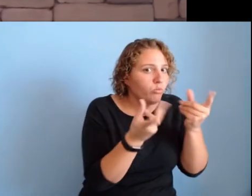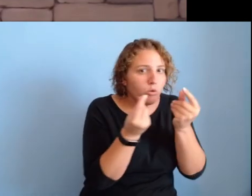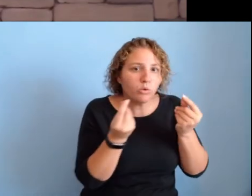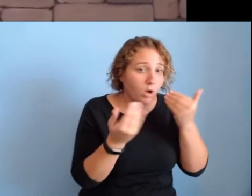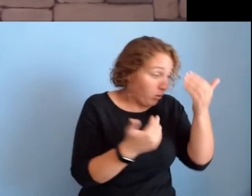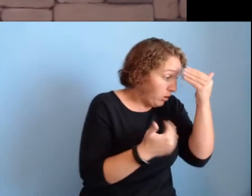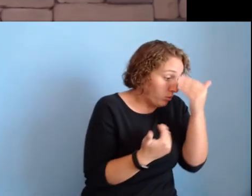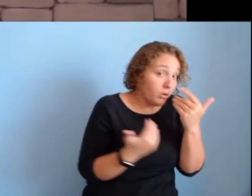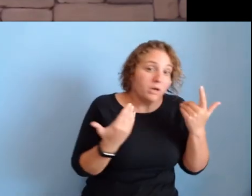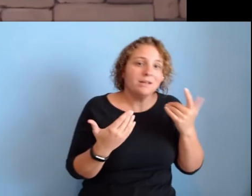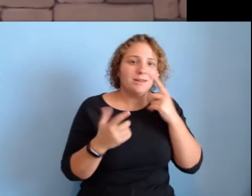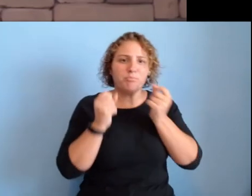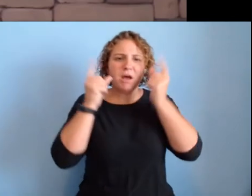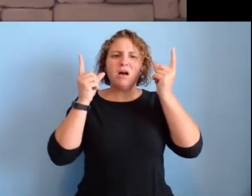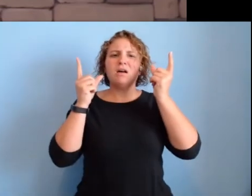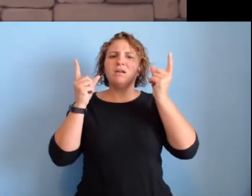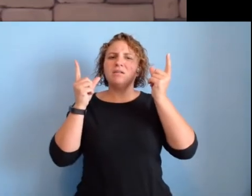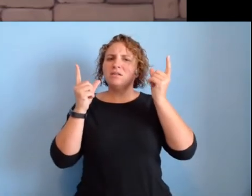Like it was a surprise.